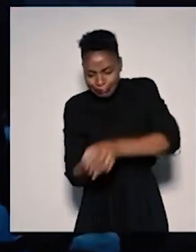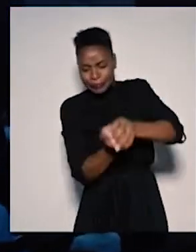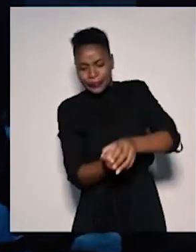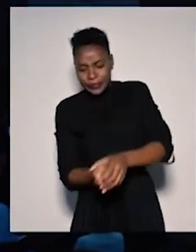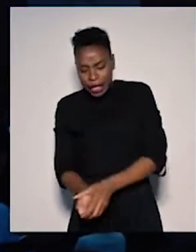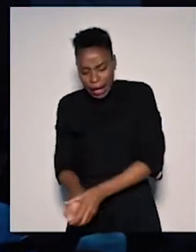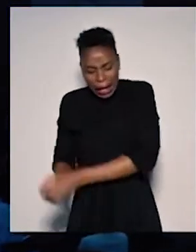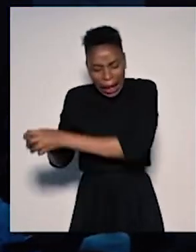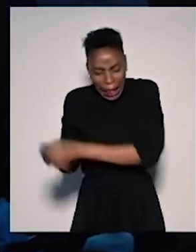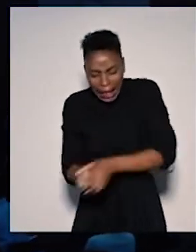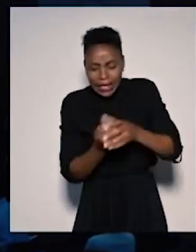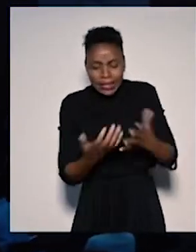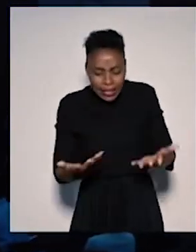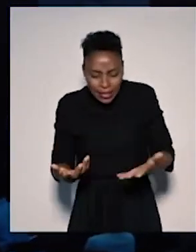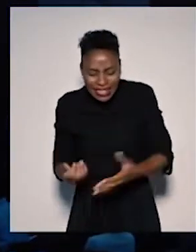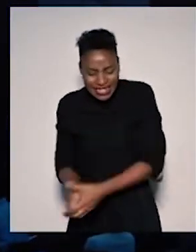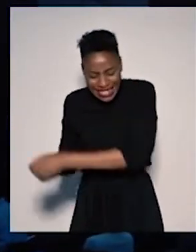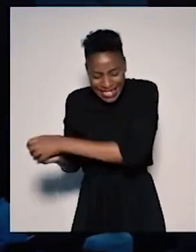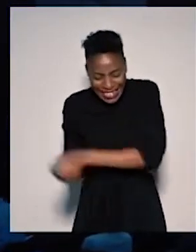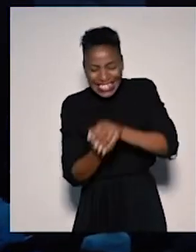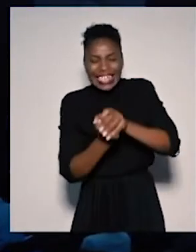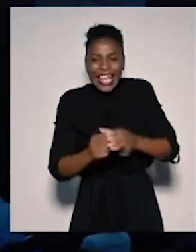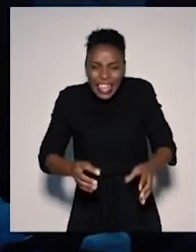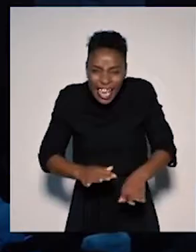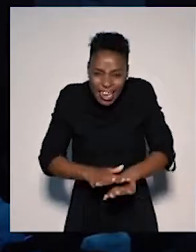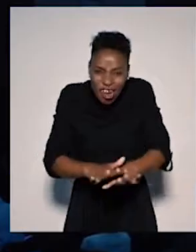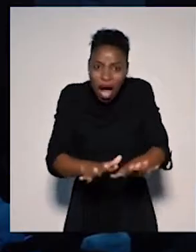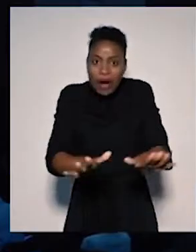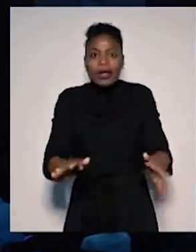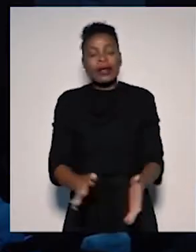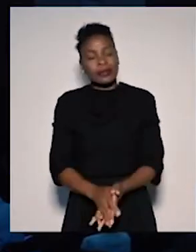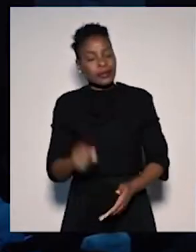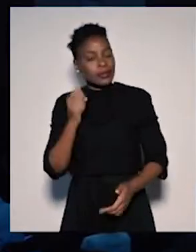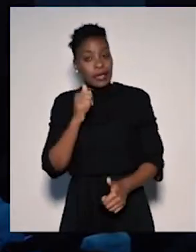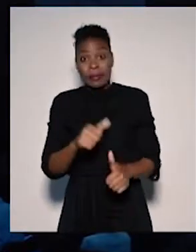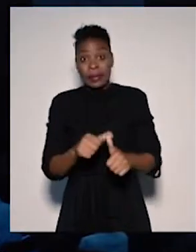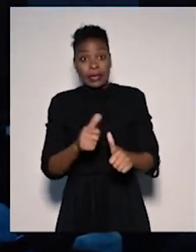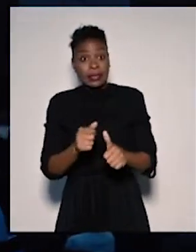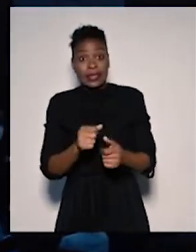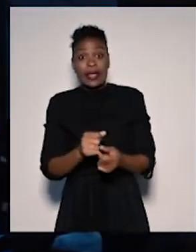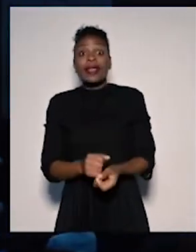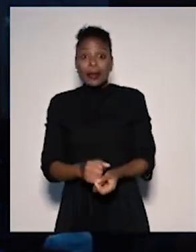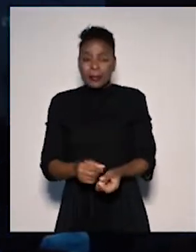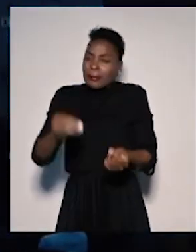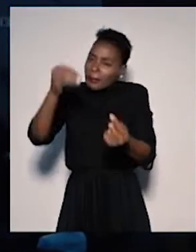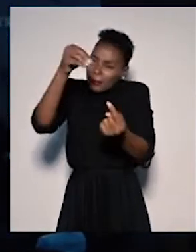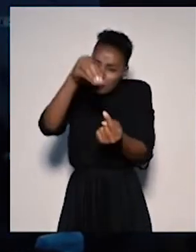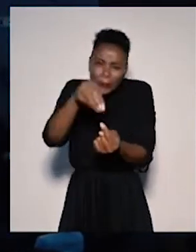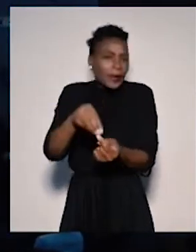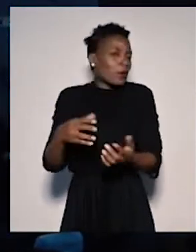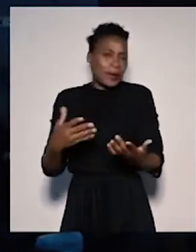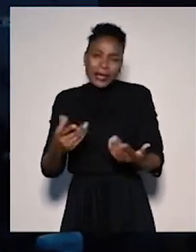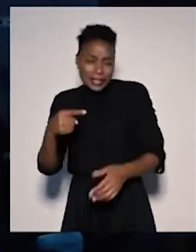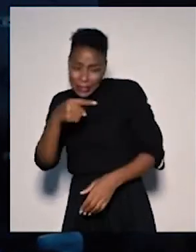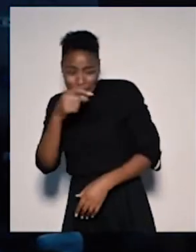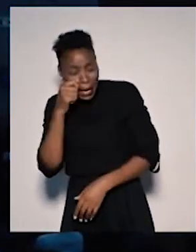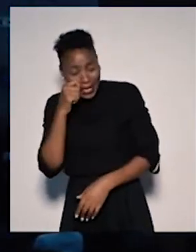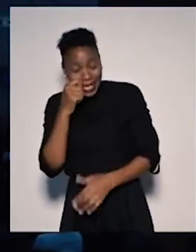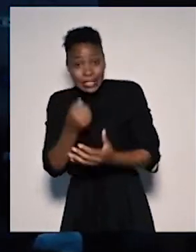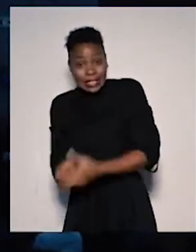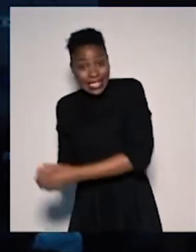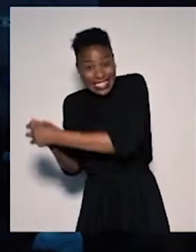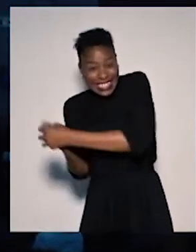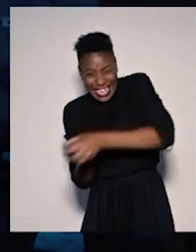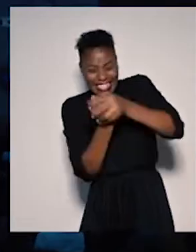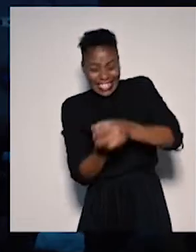story. It's not true. He kept hitting the ground, and this ant finally said, I better get on top of the golf ball because this guy, instead of hitting the golf